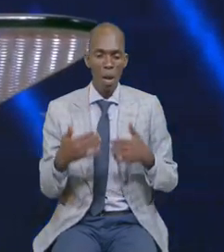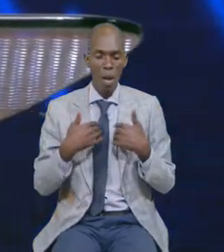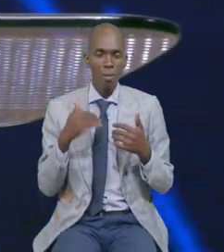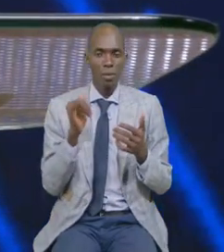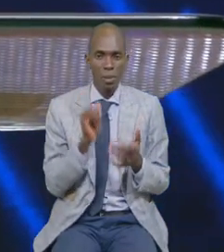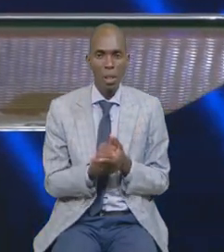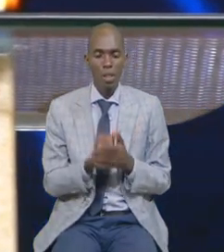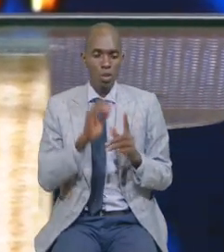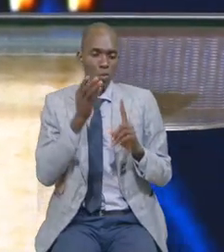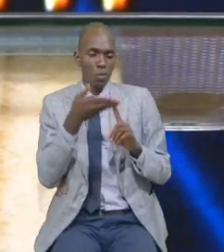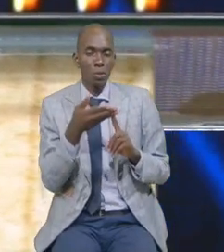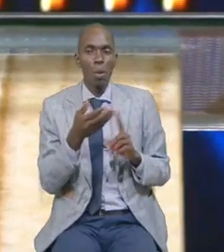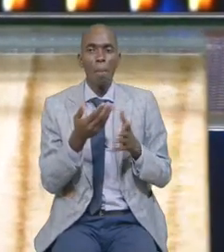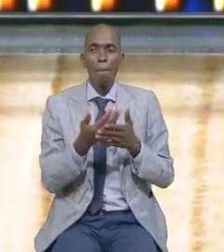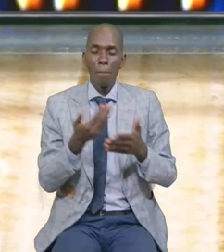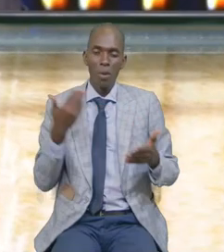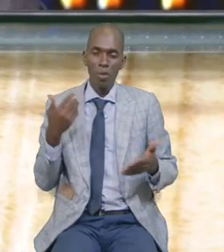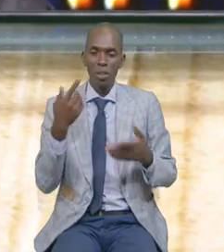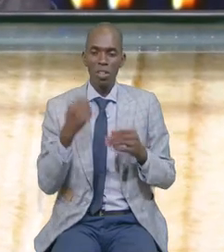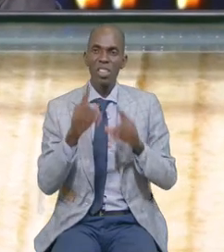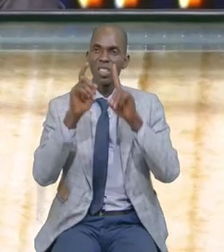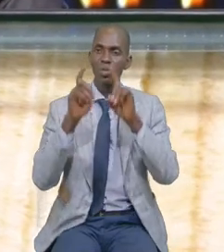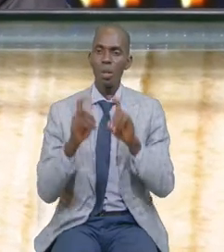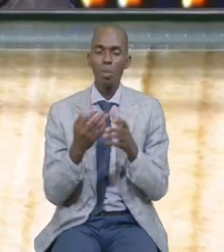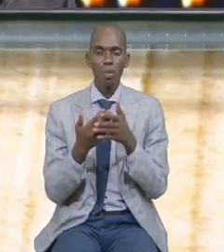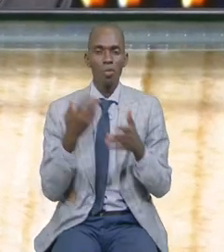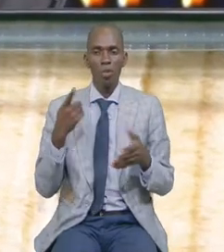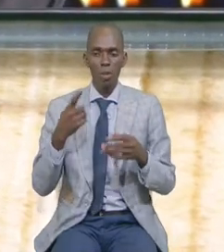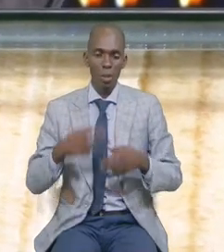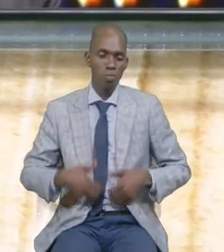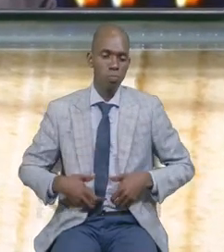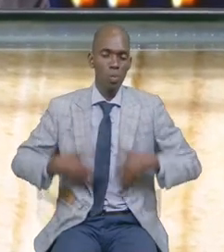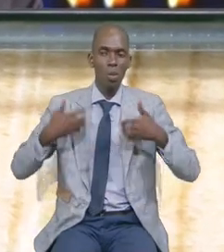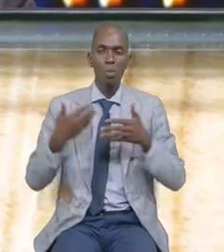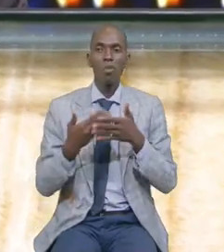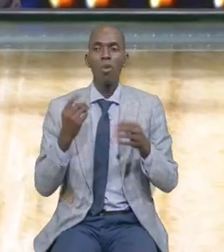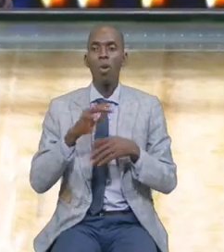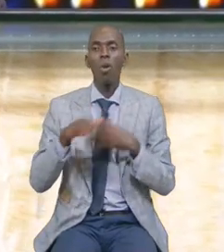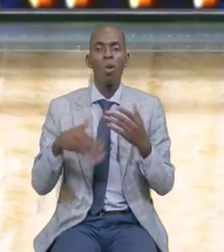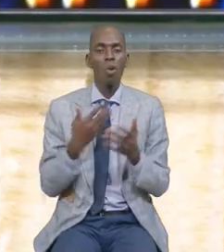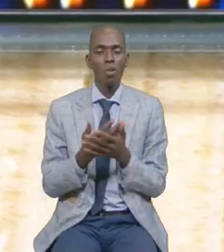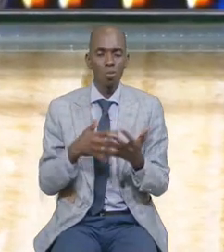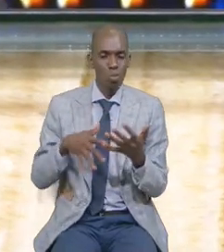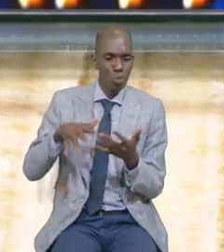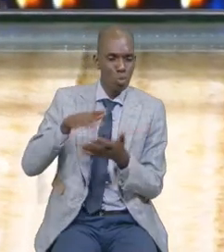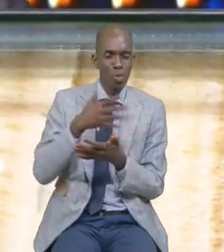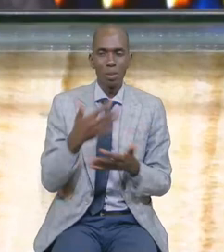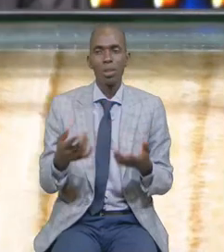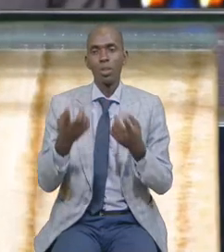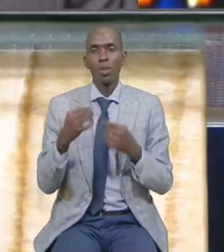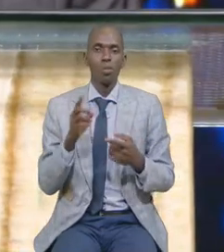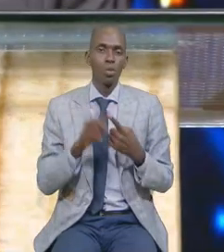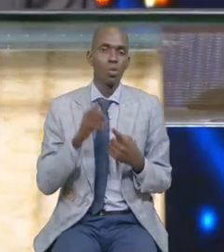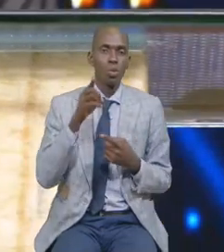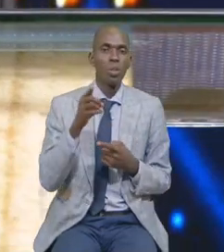conviction before the trial, before their fury, and before all those things come to you.